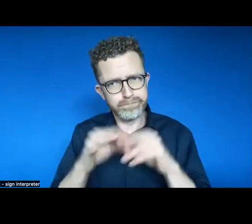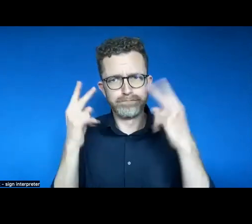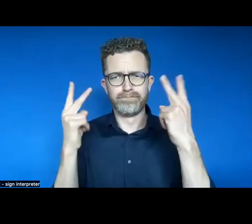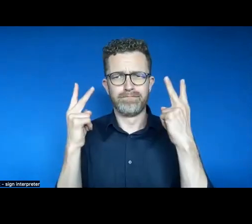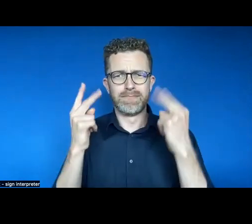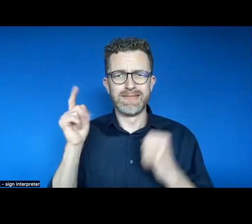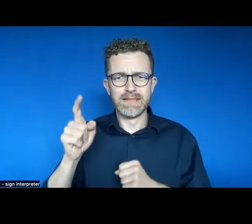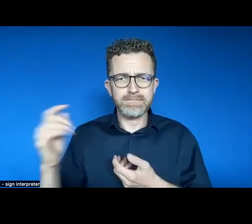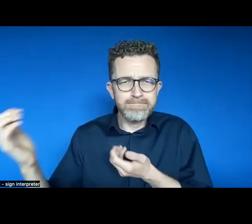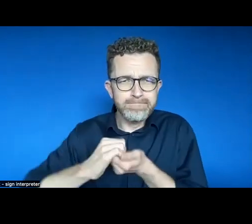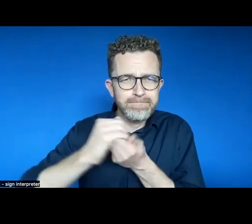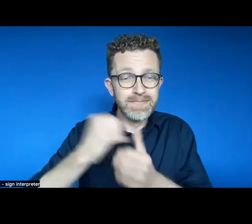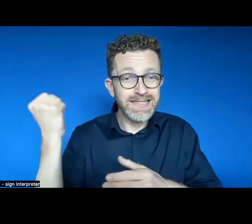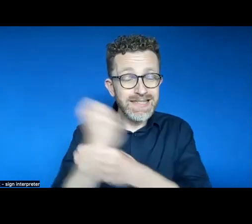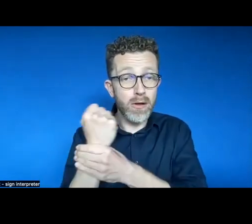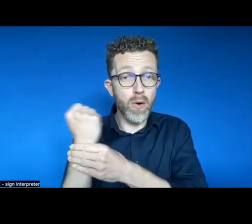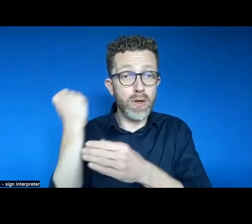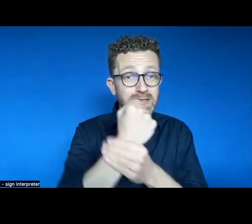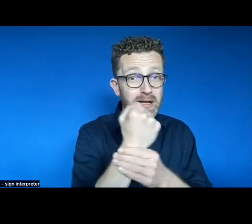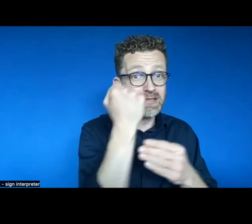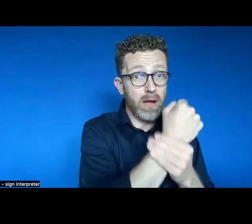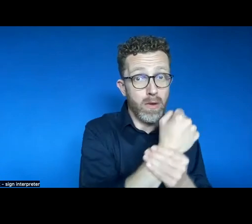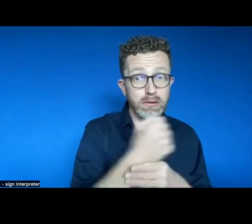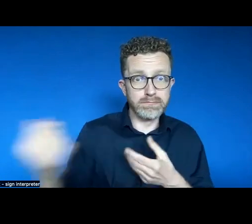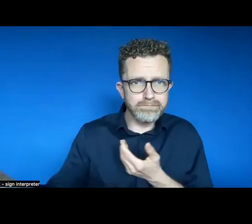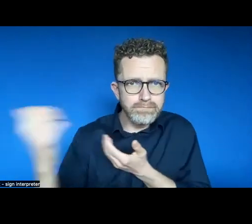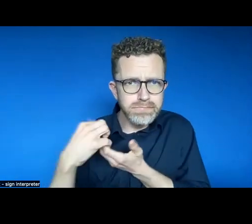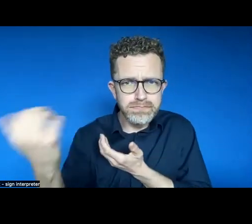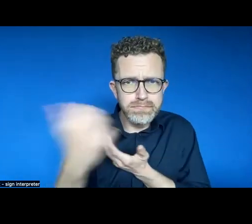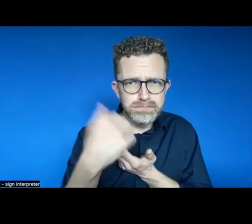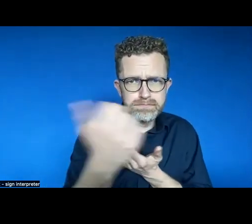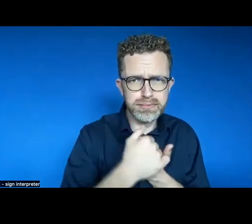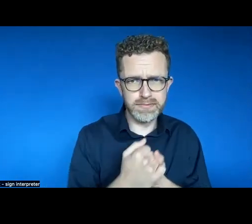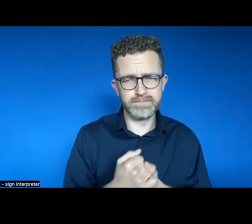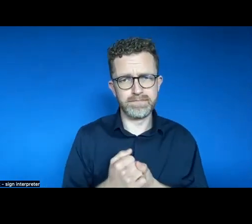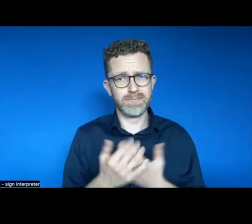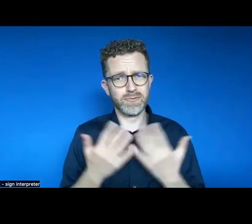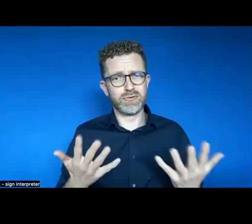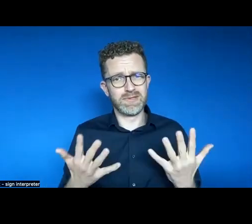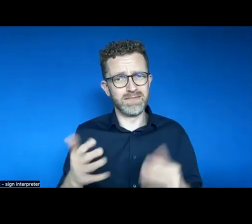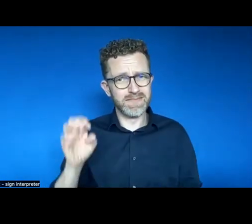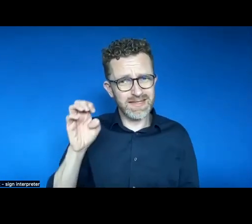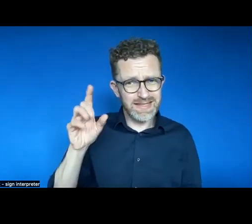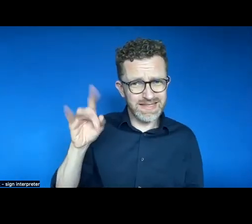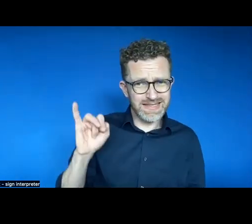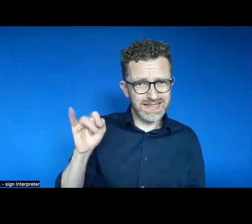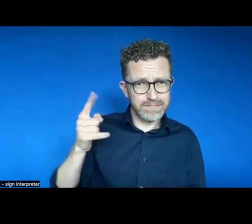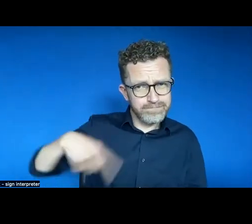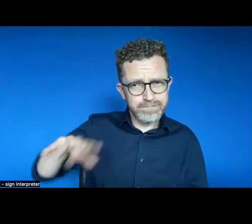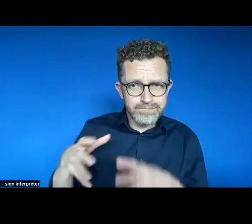gathered us together, and I think that it is important now to speak more loudly,